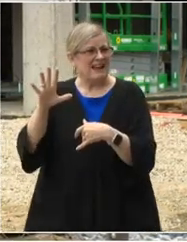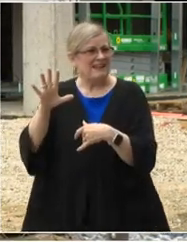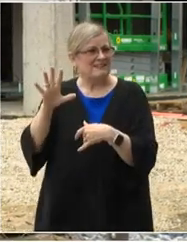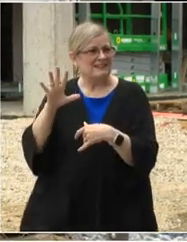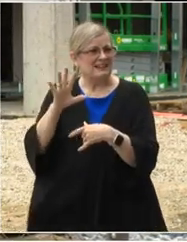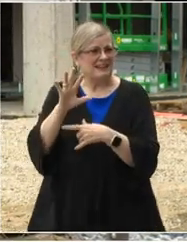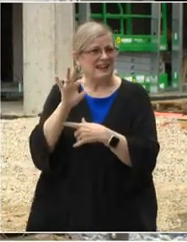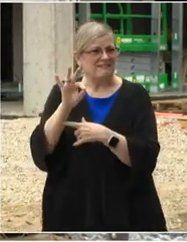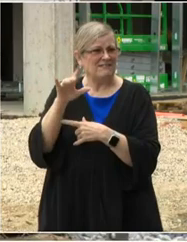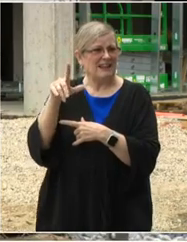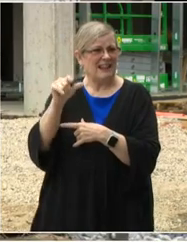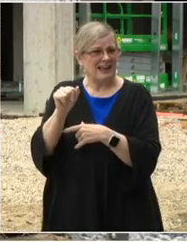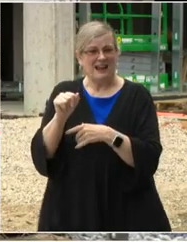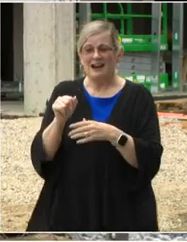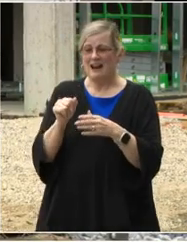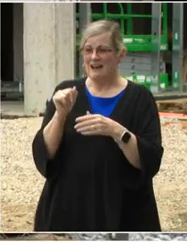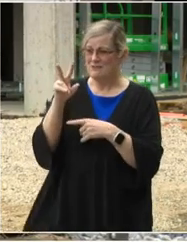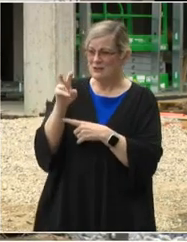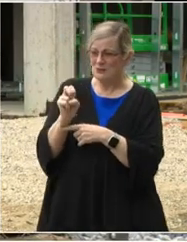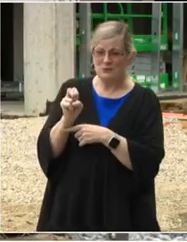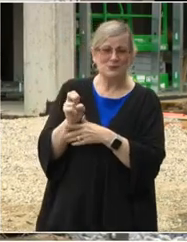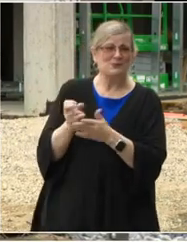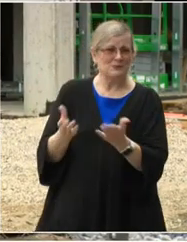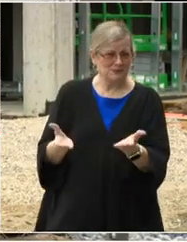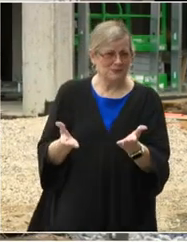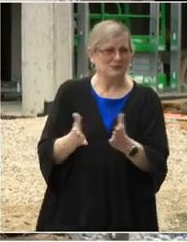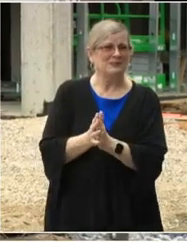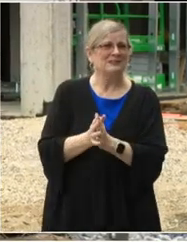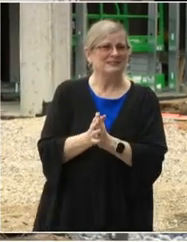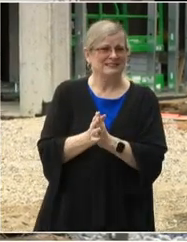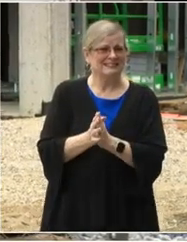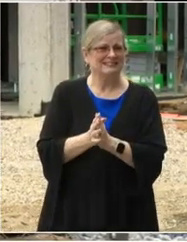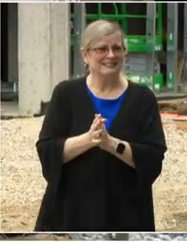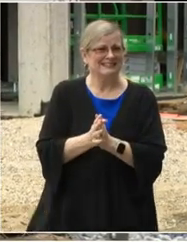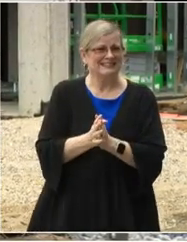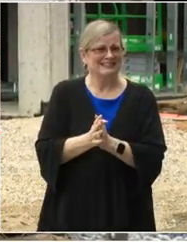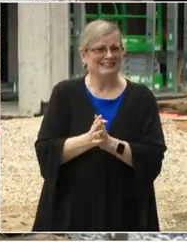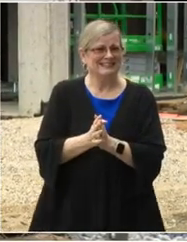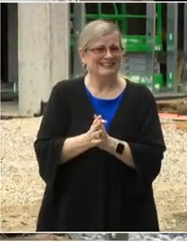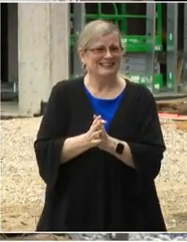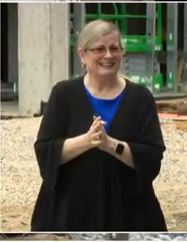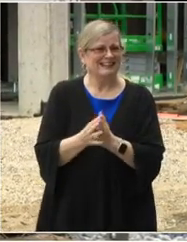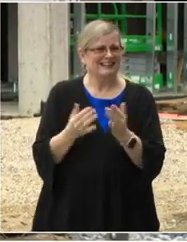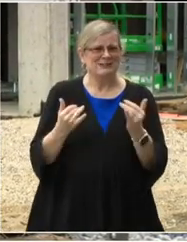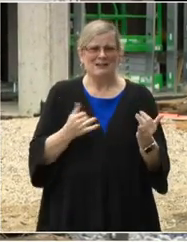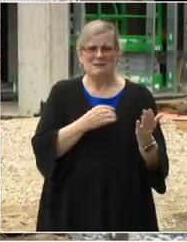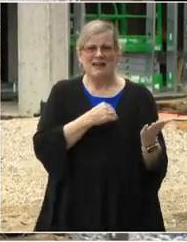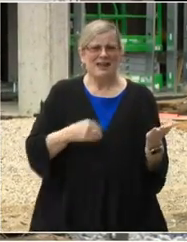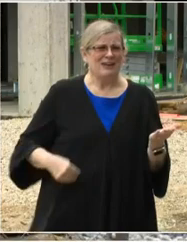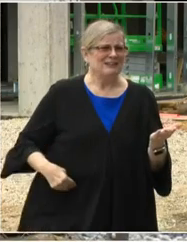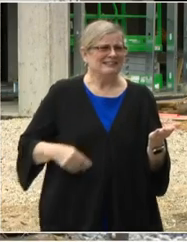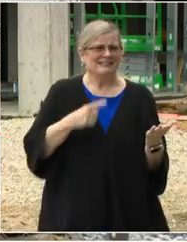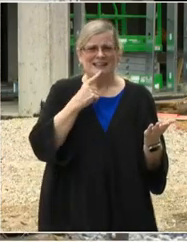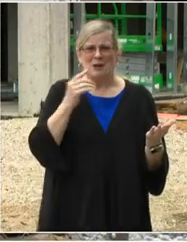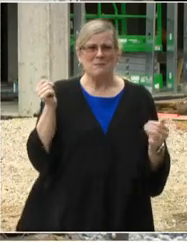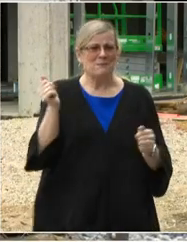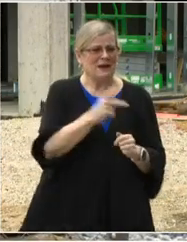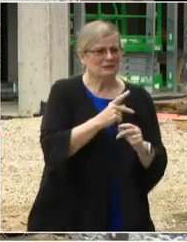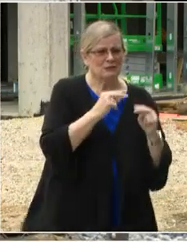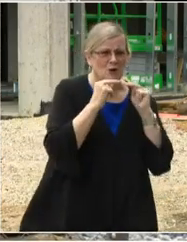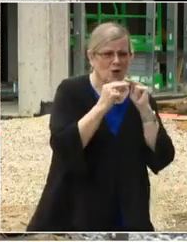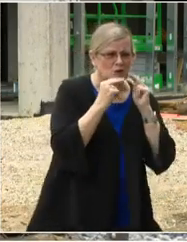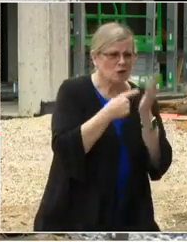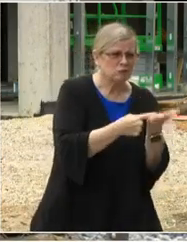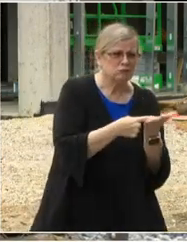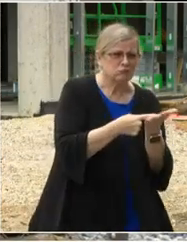affordable housing on those sites. And that's what she does. She goes back and she gets a better deal, right? And so